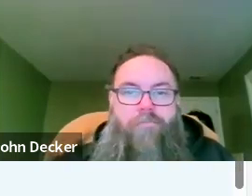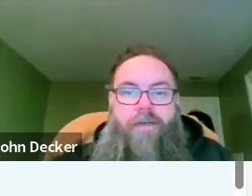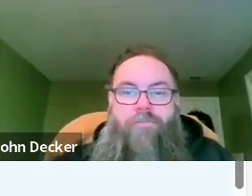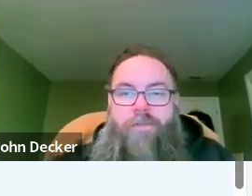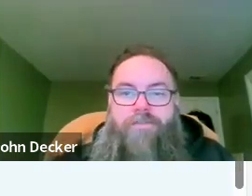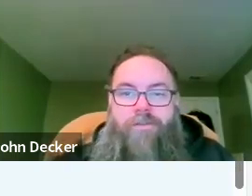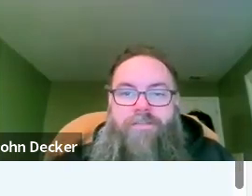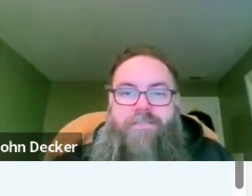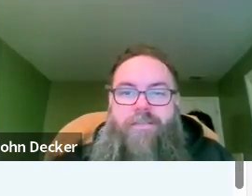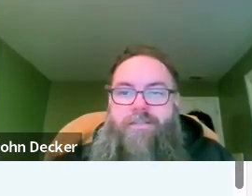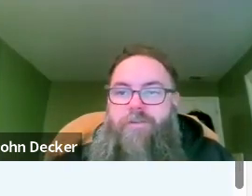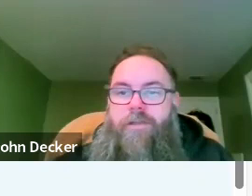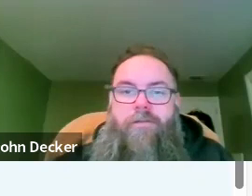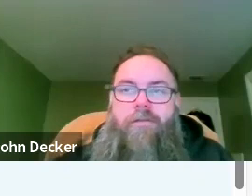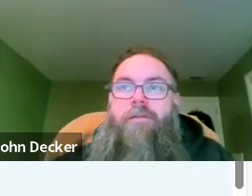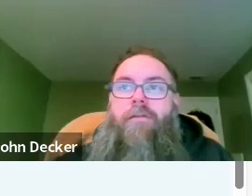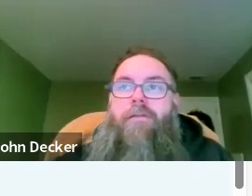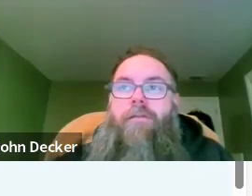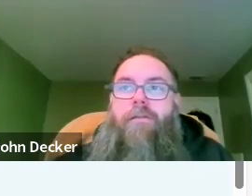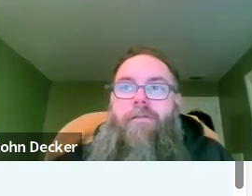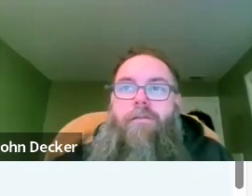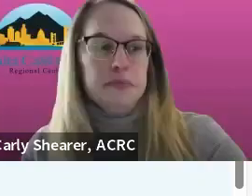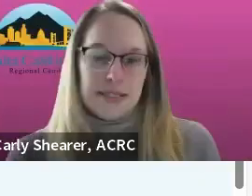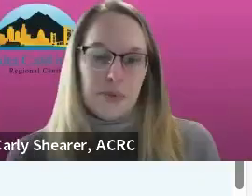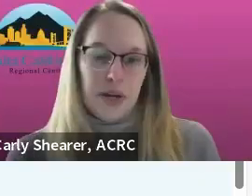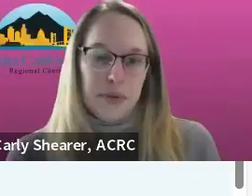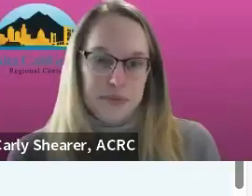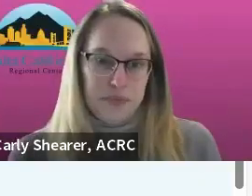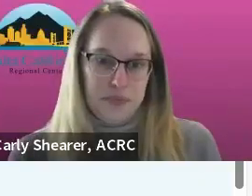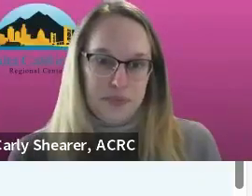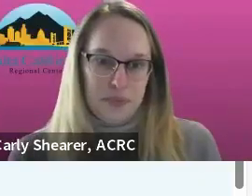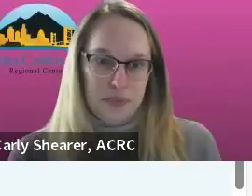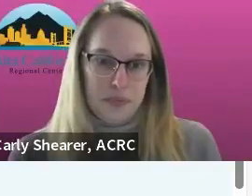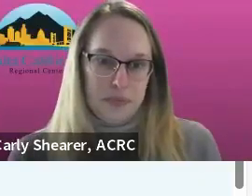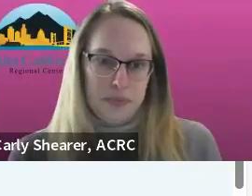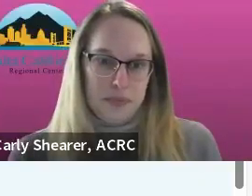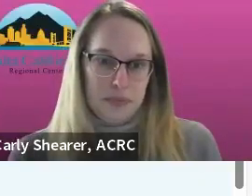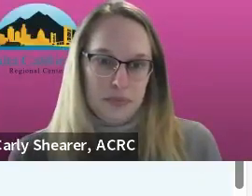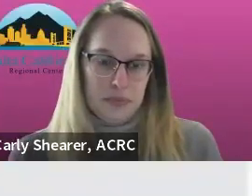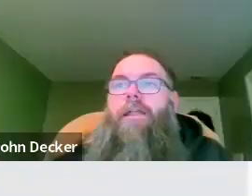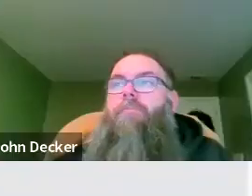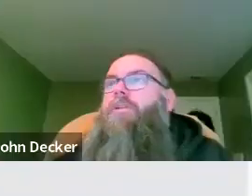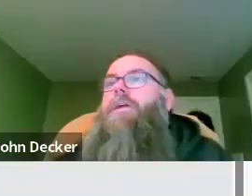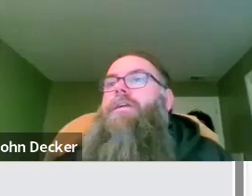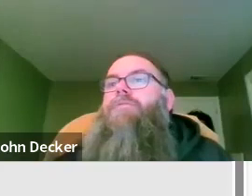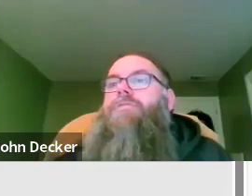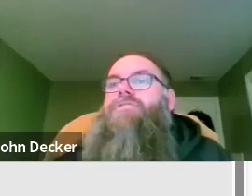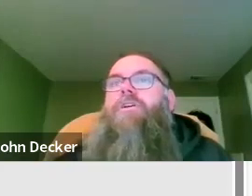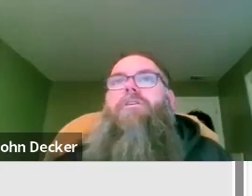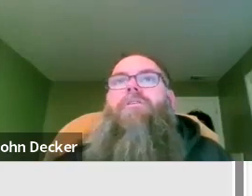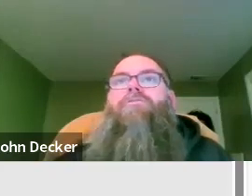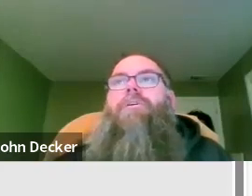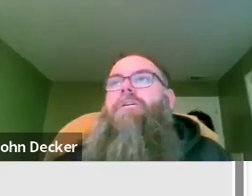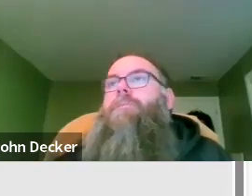the coordinated pathways. Are you guys seeing that screen? Yes. Yep. All right. And then Carly, I'm going to open this up, and then I'm wondering if